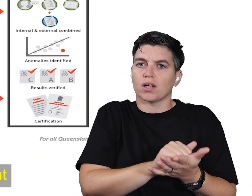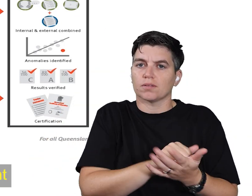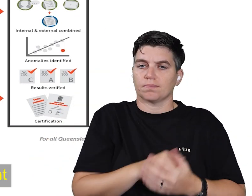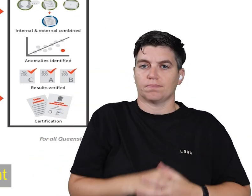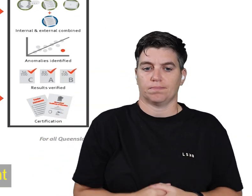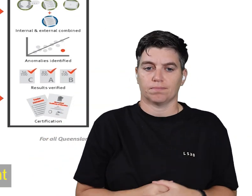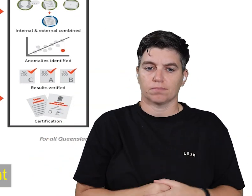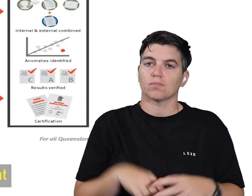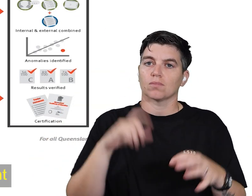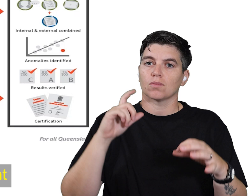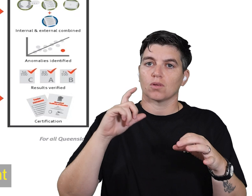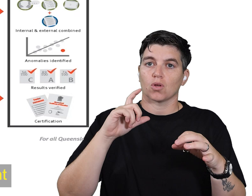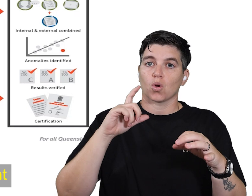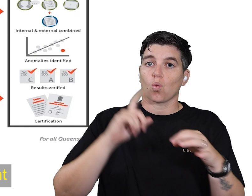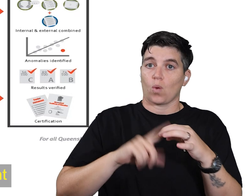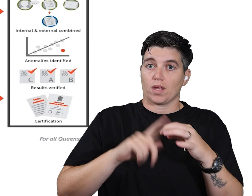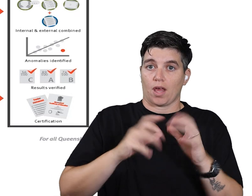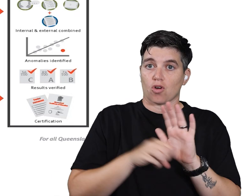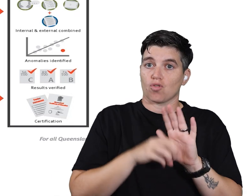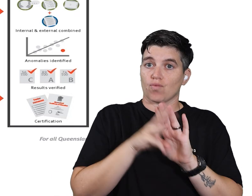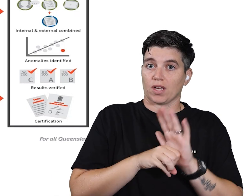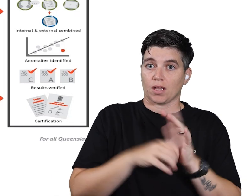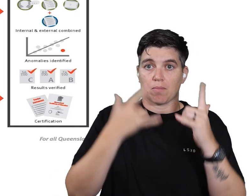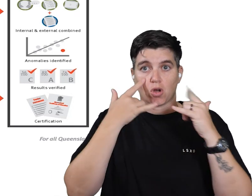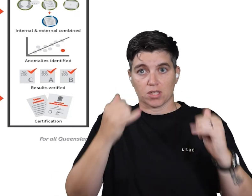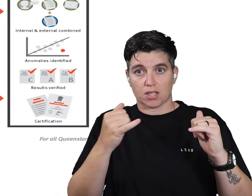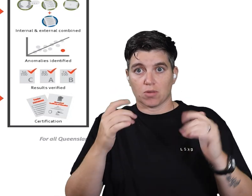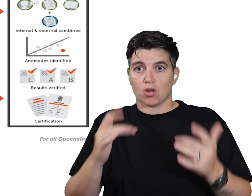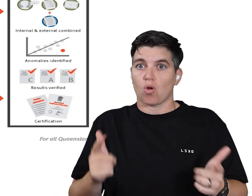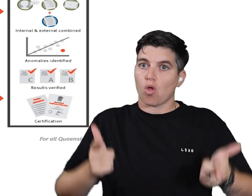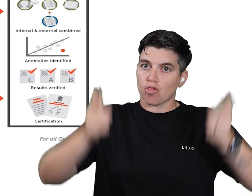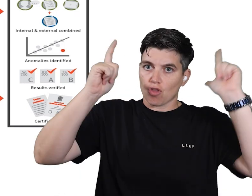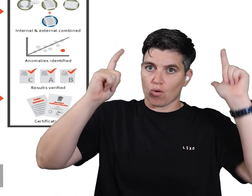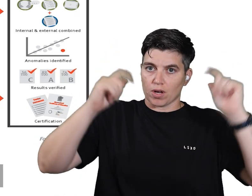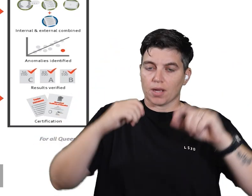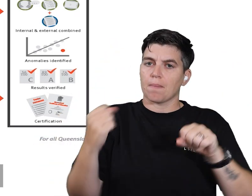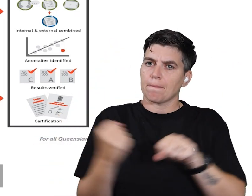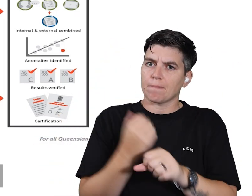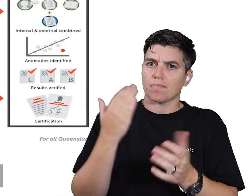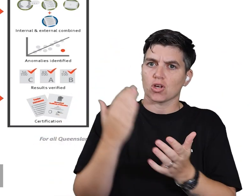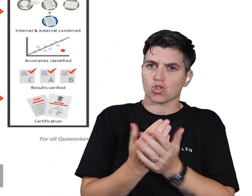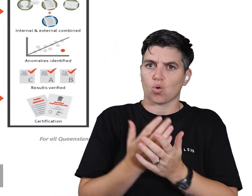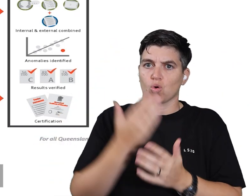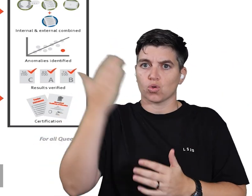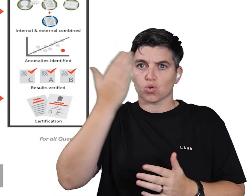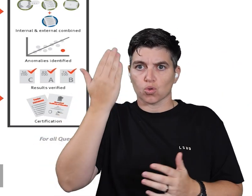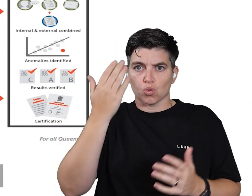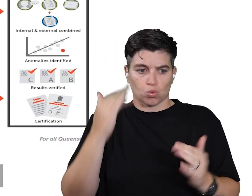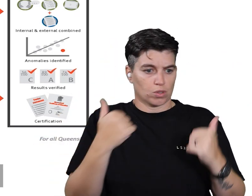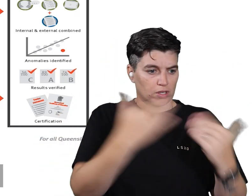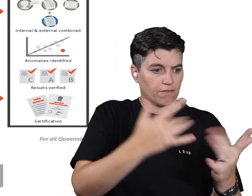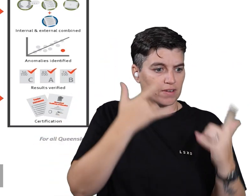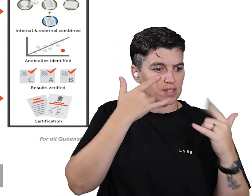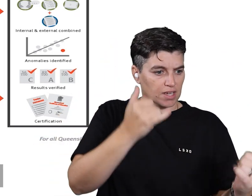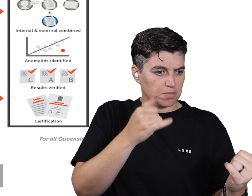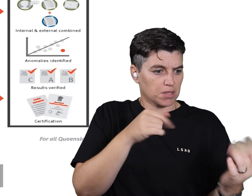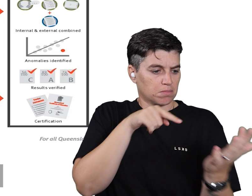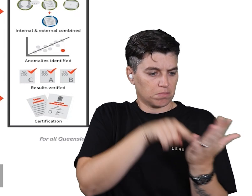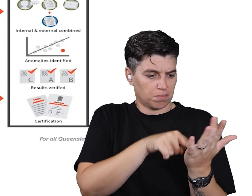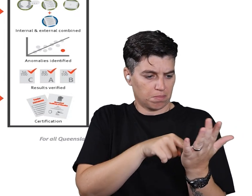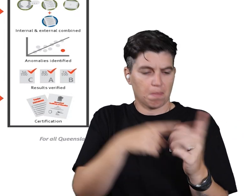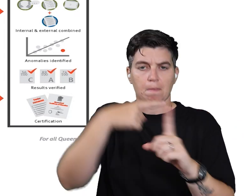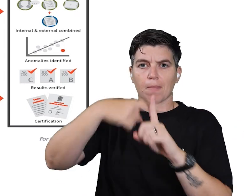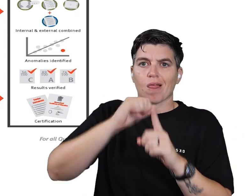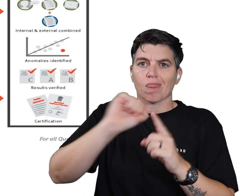and Assessment Authority ensures that assessment instruments administered by school and the judgments made are valid and